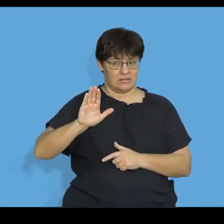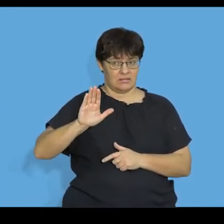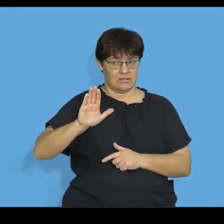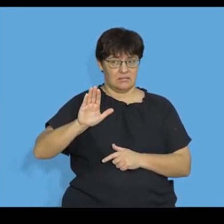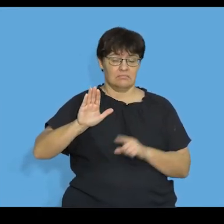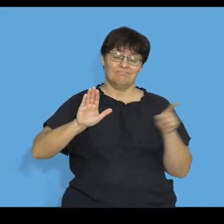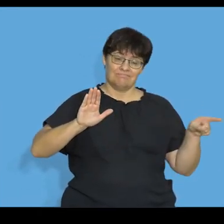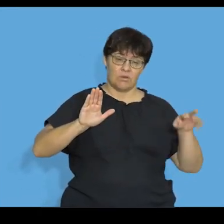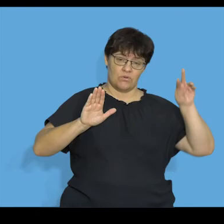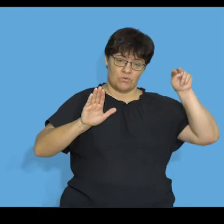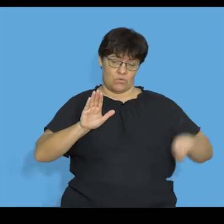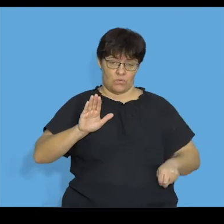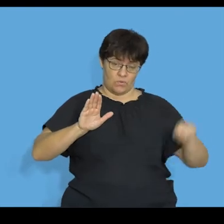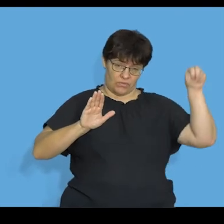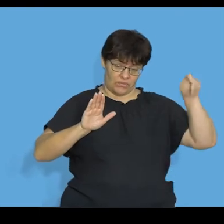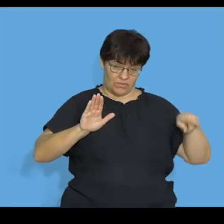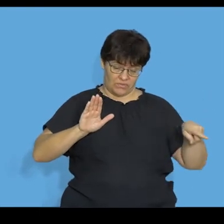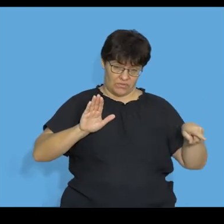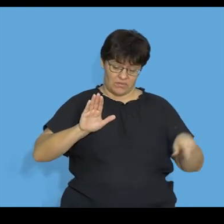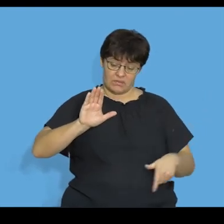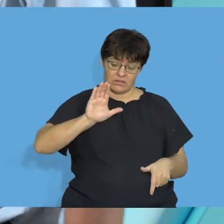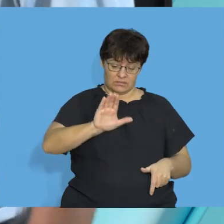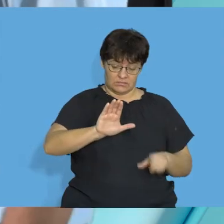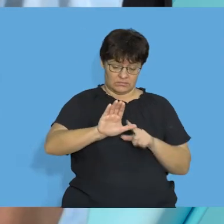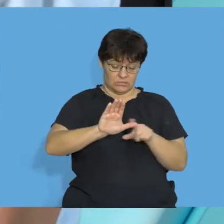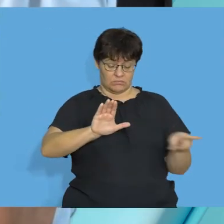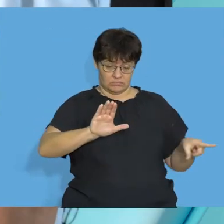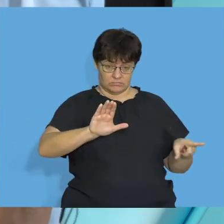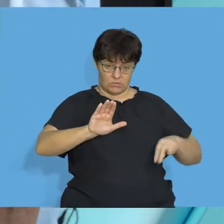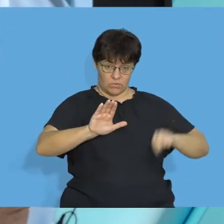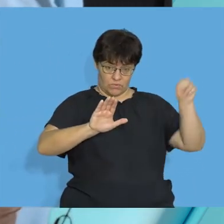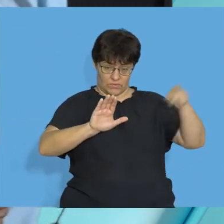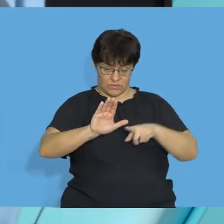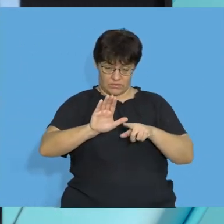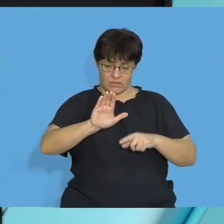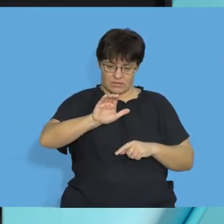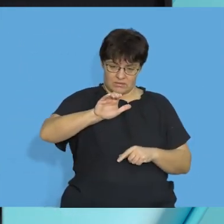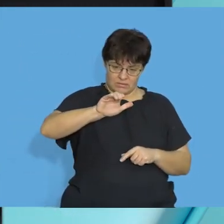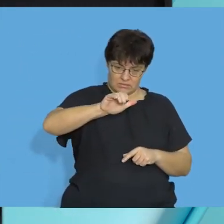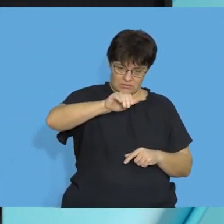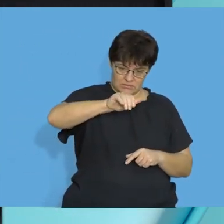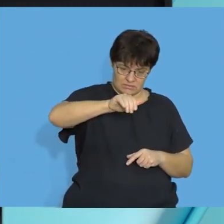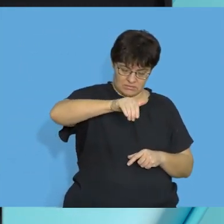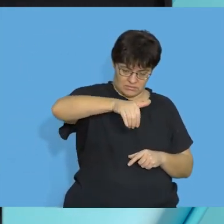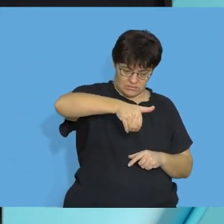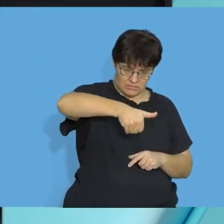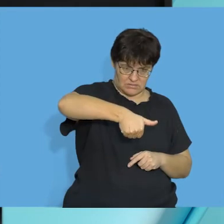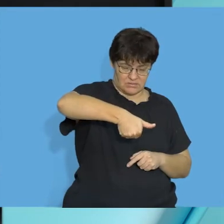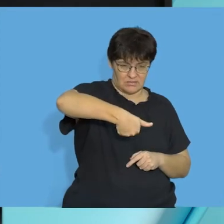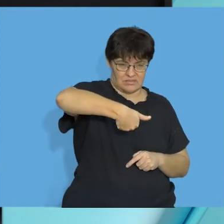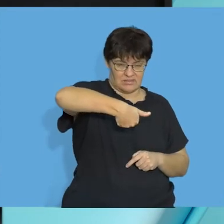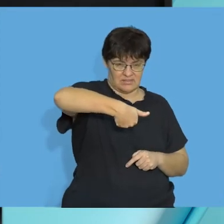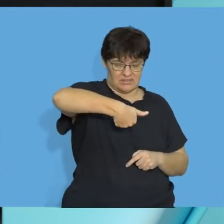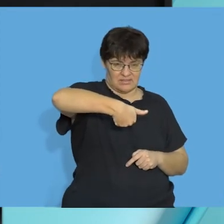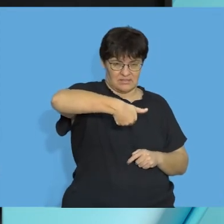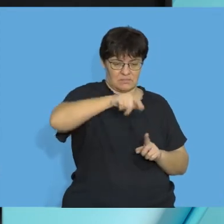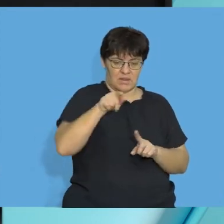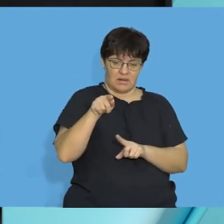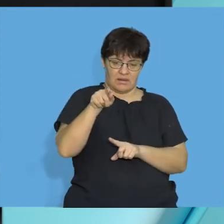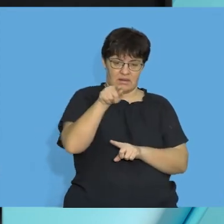end must be a north pole. For that to be true, I've got to recognize that for the bottom coils here,